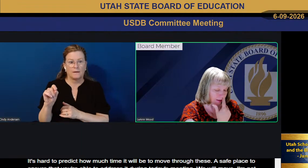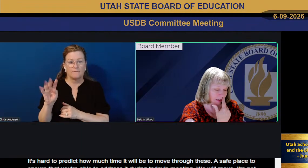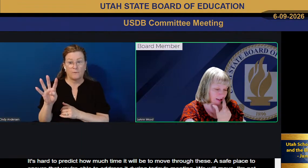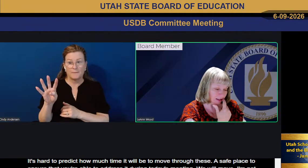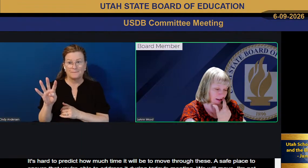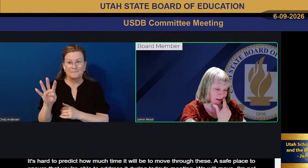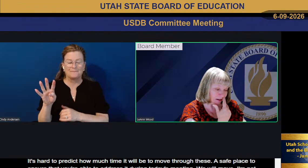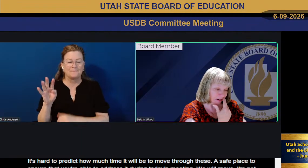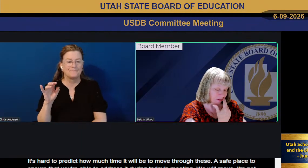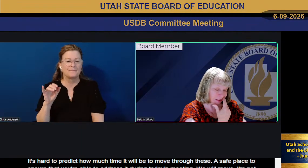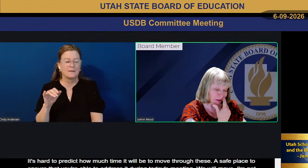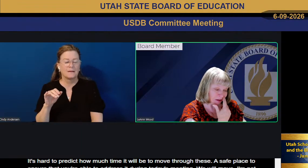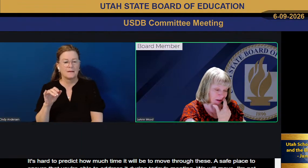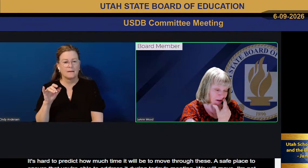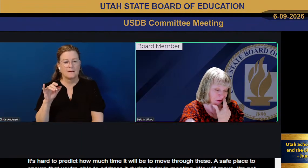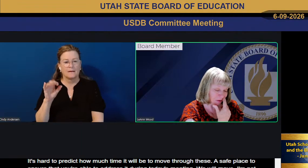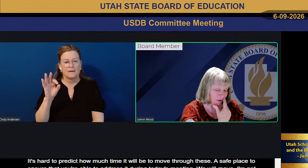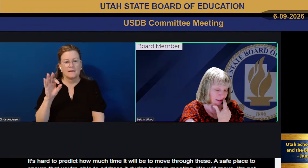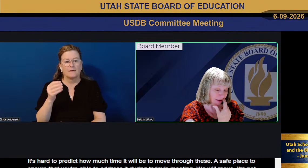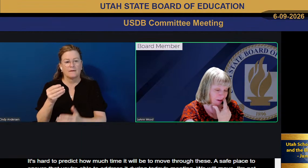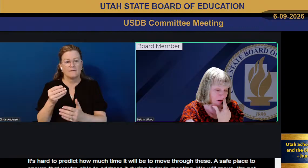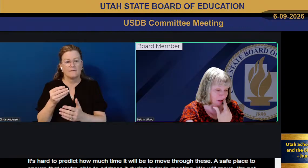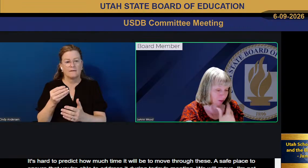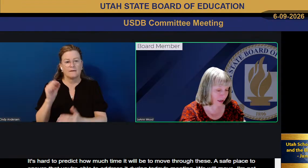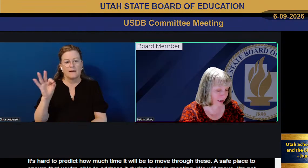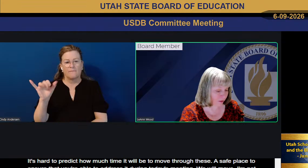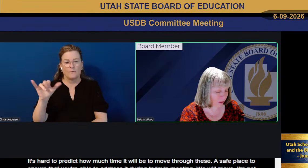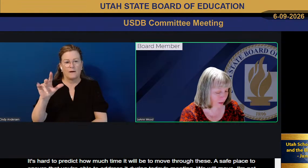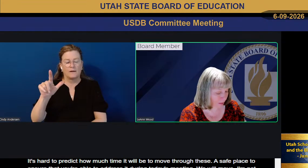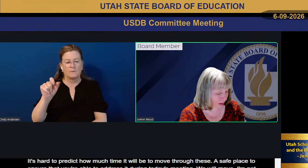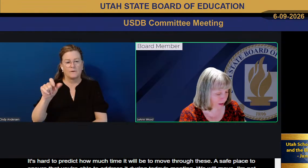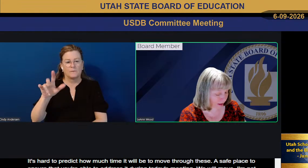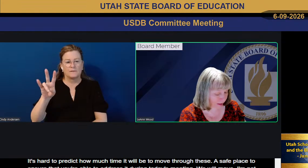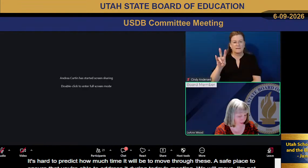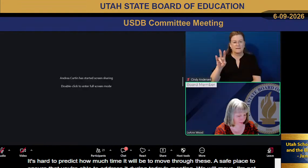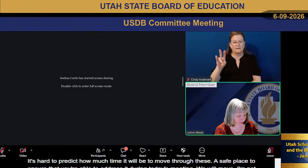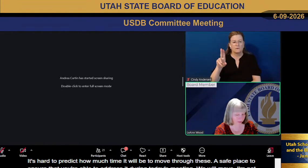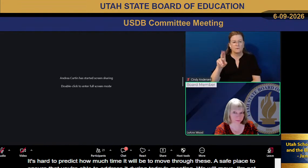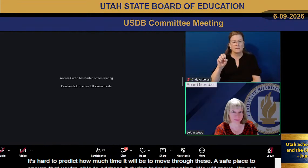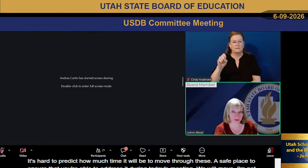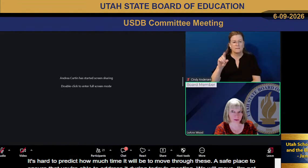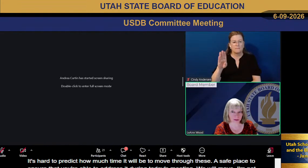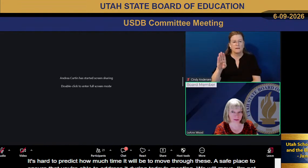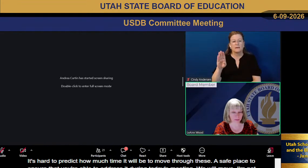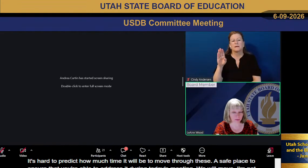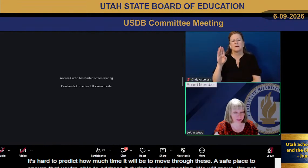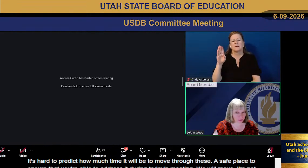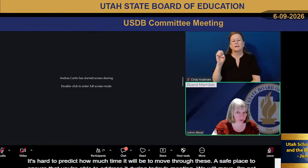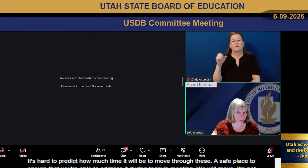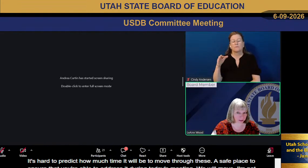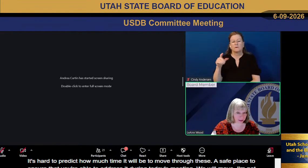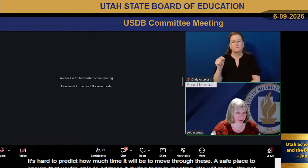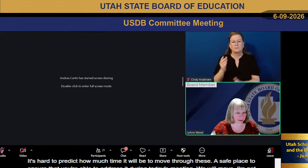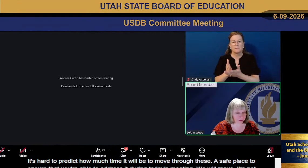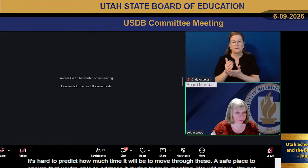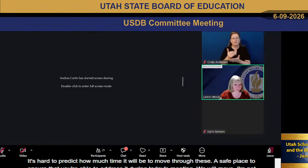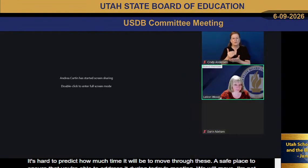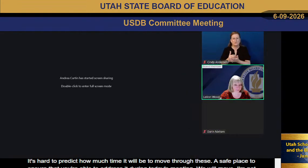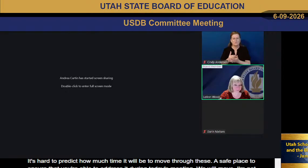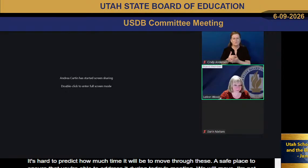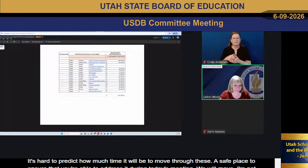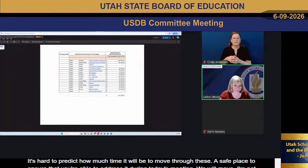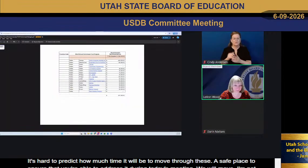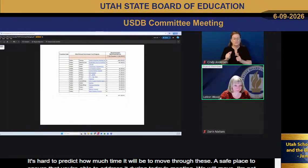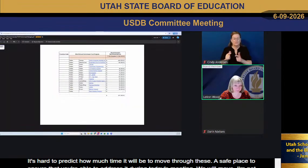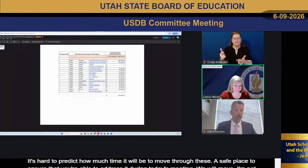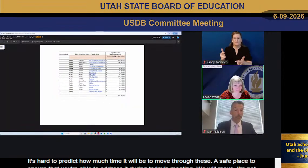1.4. This is the fiscal year 2027 USBE enrichment budget. Turn the time over to you, Superintendent Nilsson.